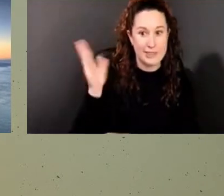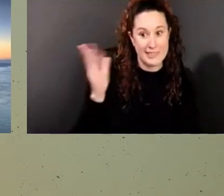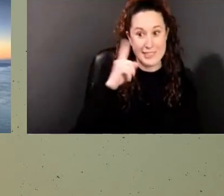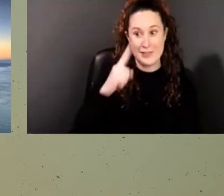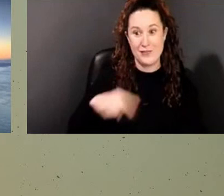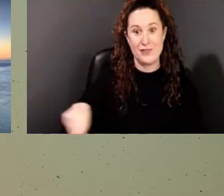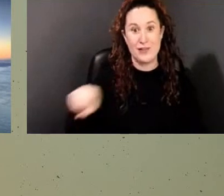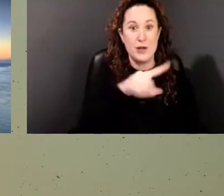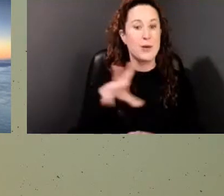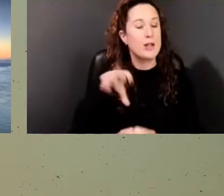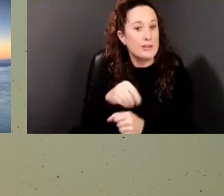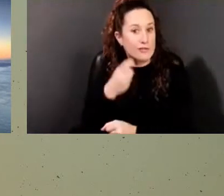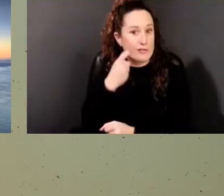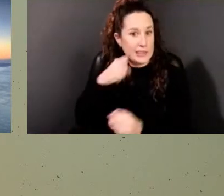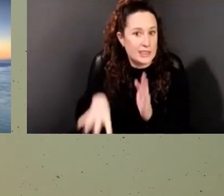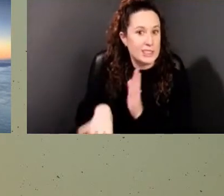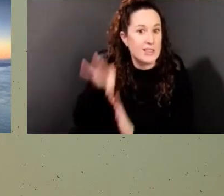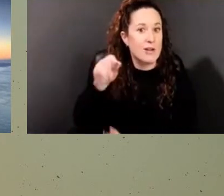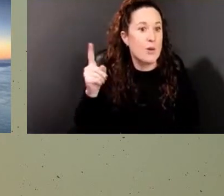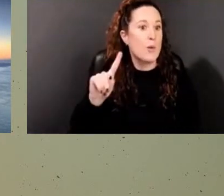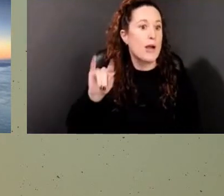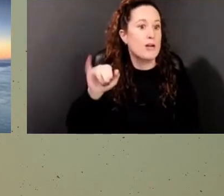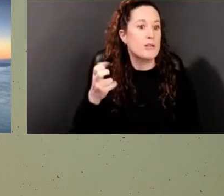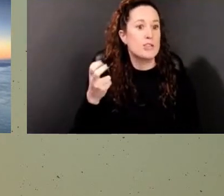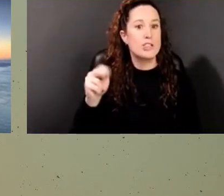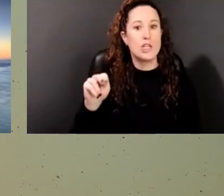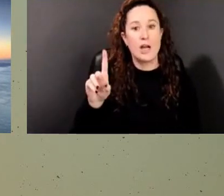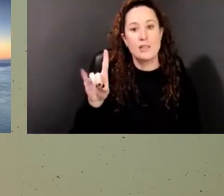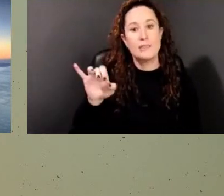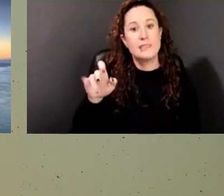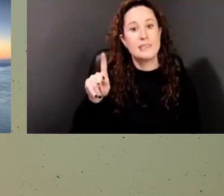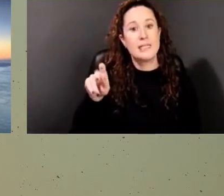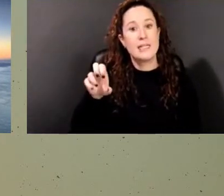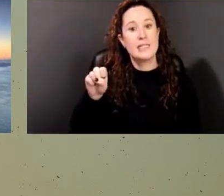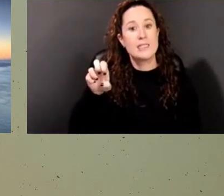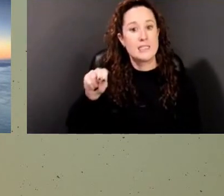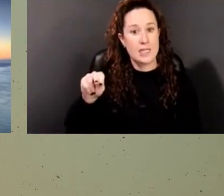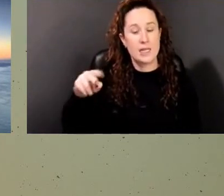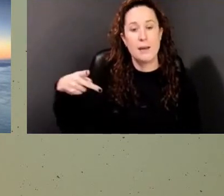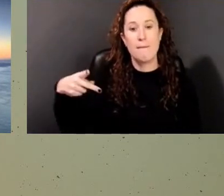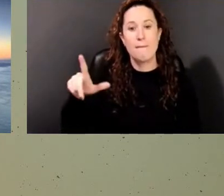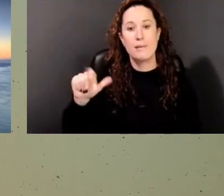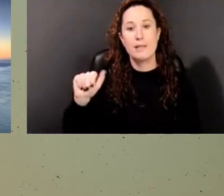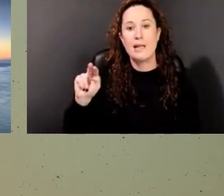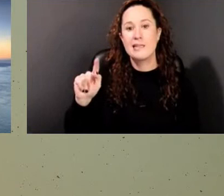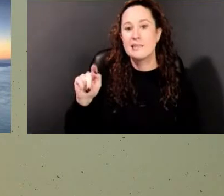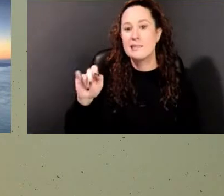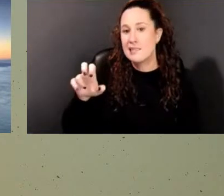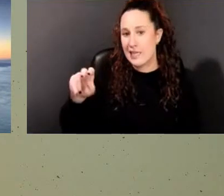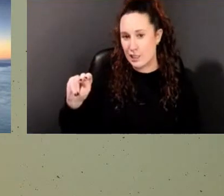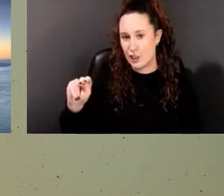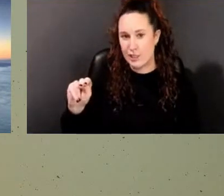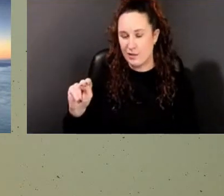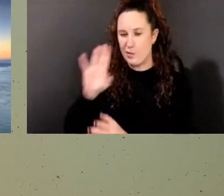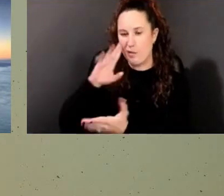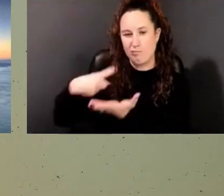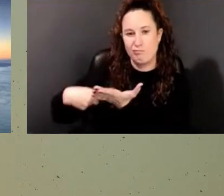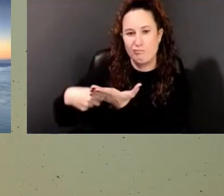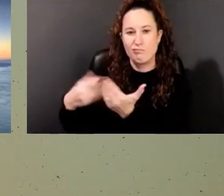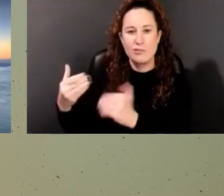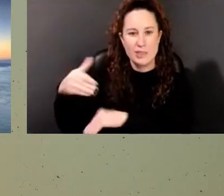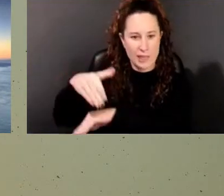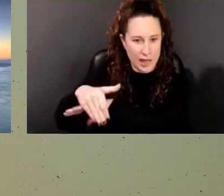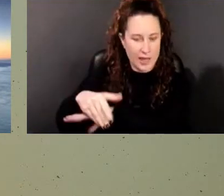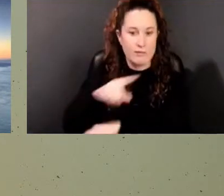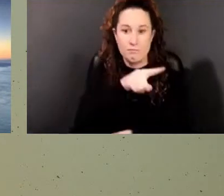on the John Dickinson Plantation. And of course, the purpose of our panel discussion and presentations tonight is to help